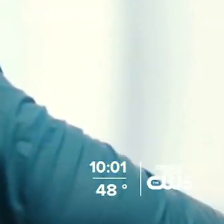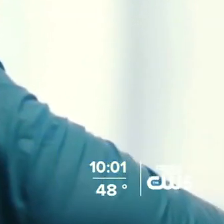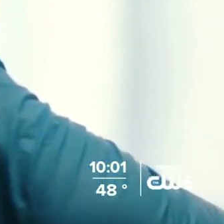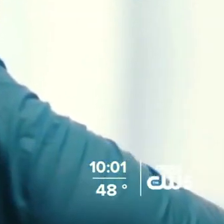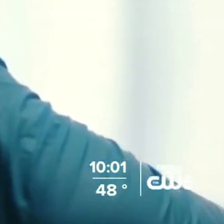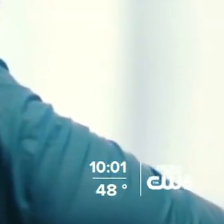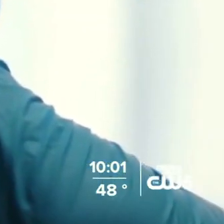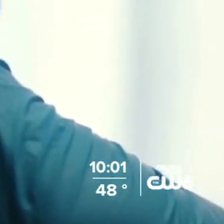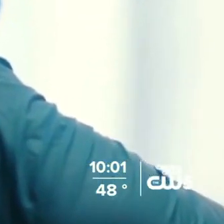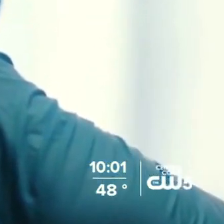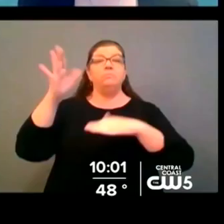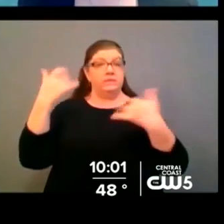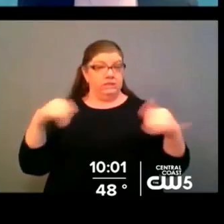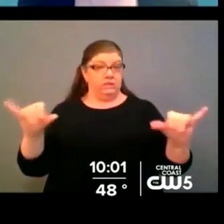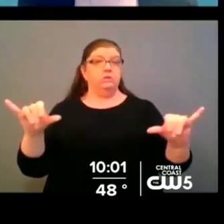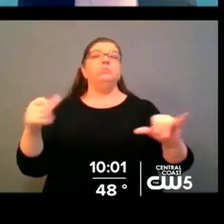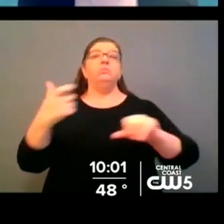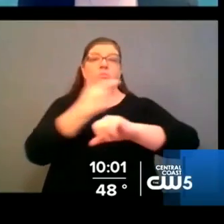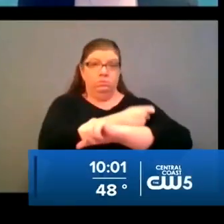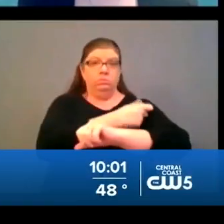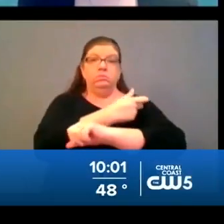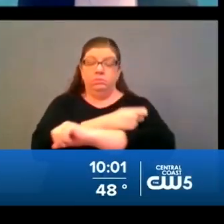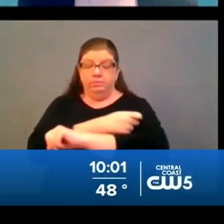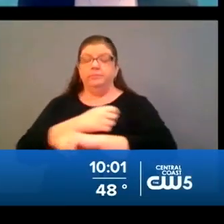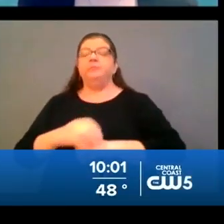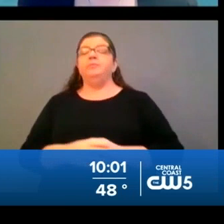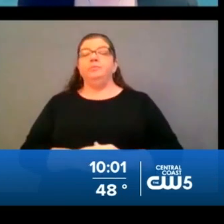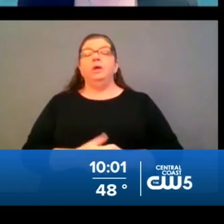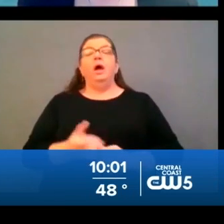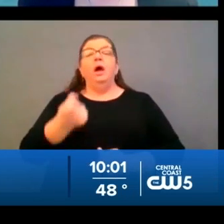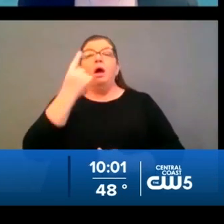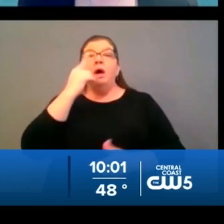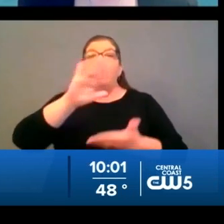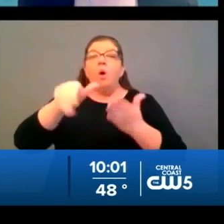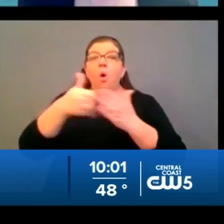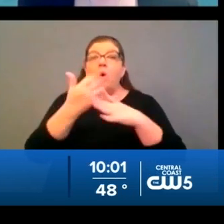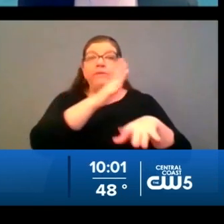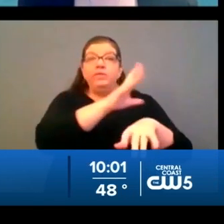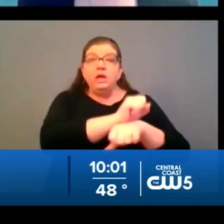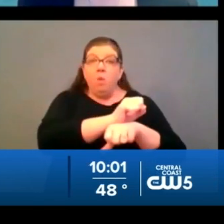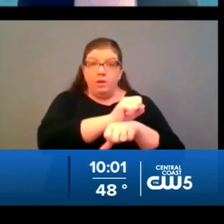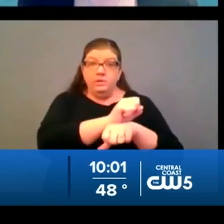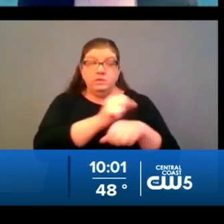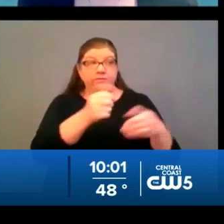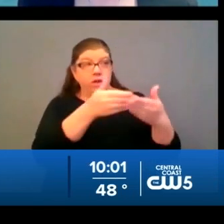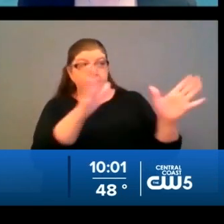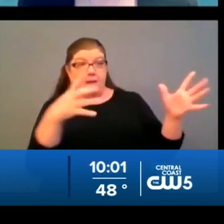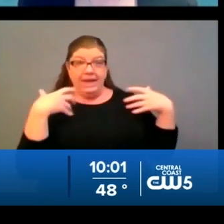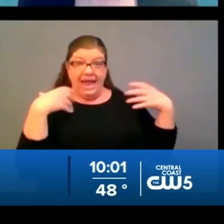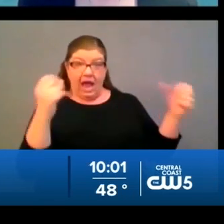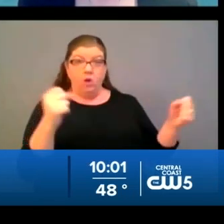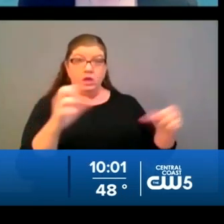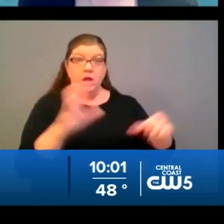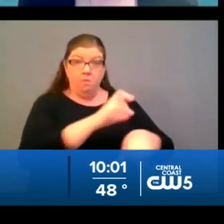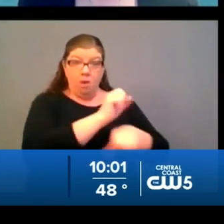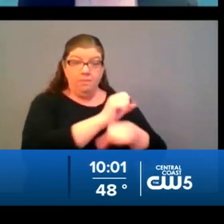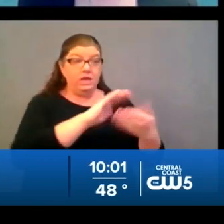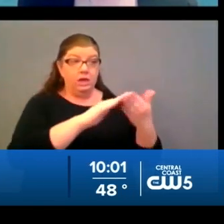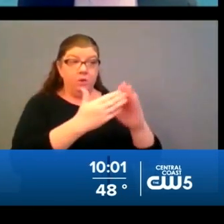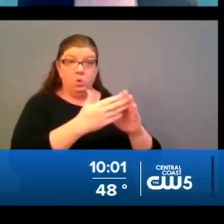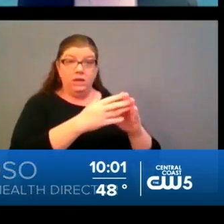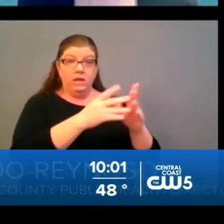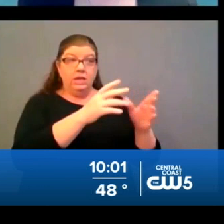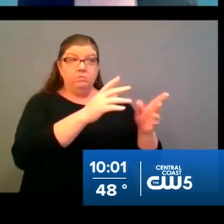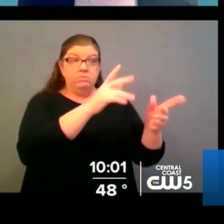older in Santa Barbara County. All the appointments at the public health community sites